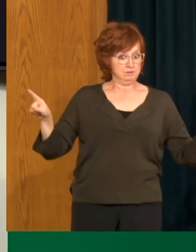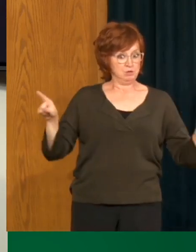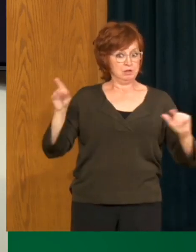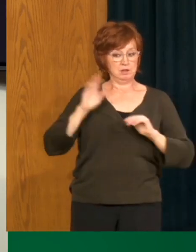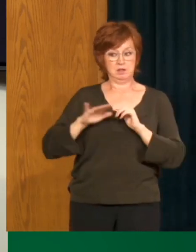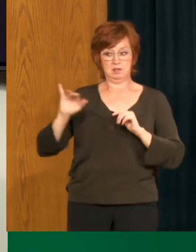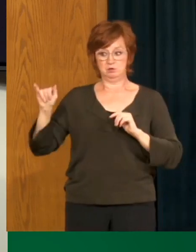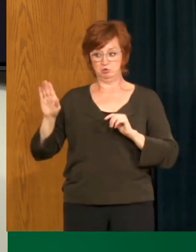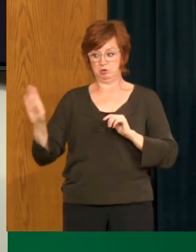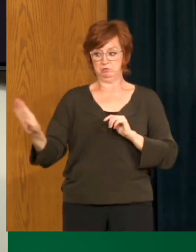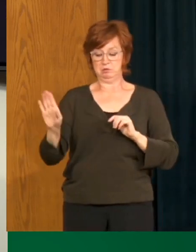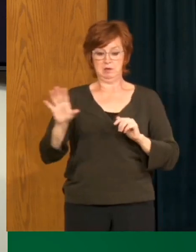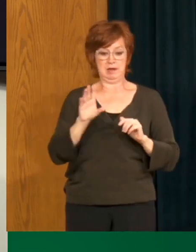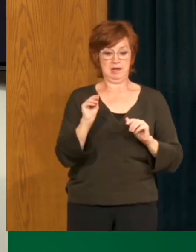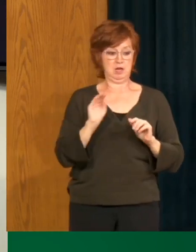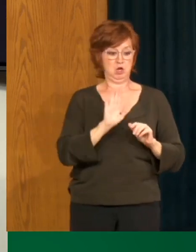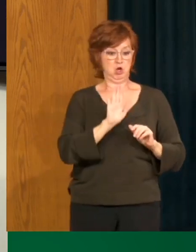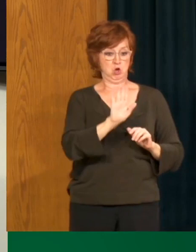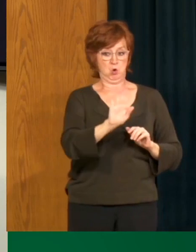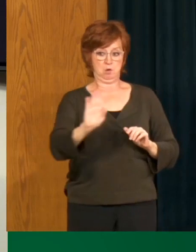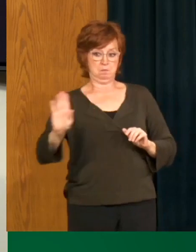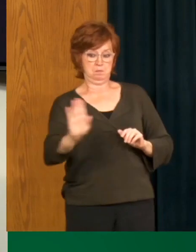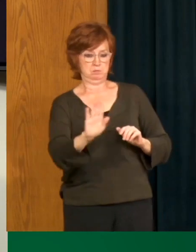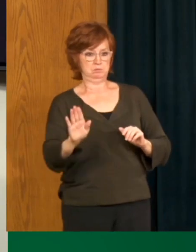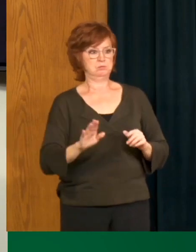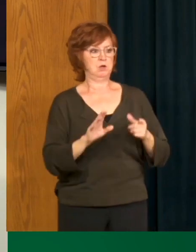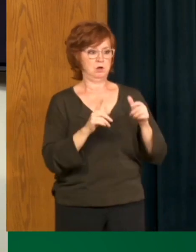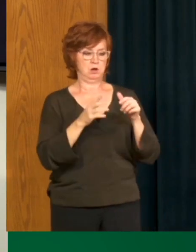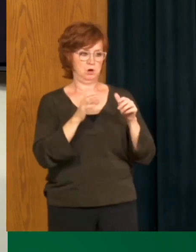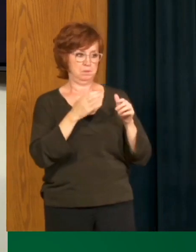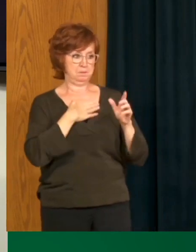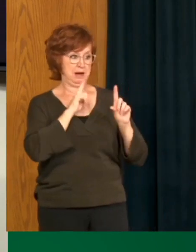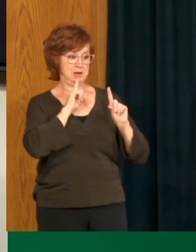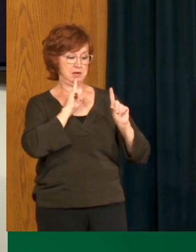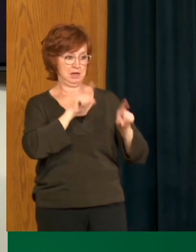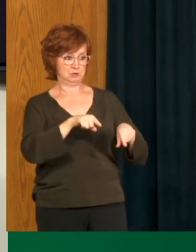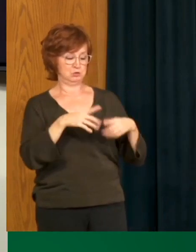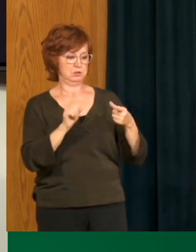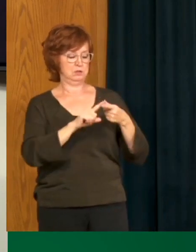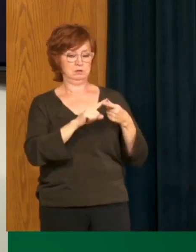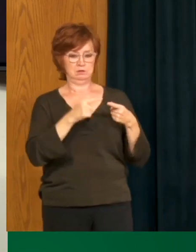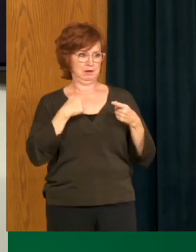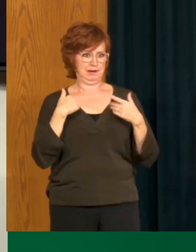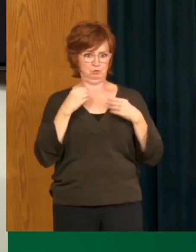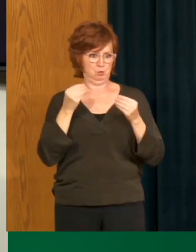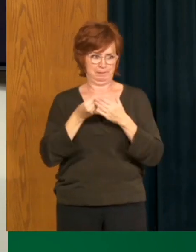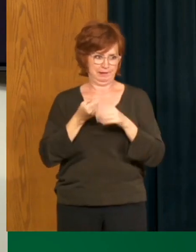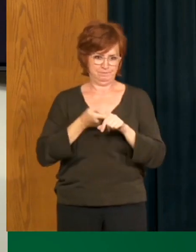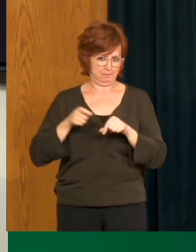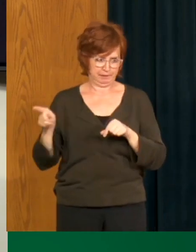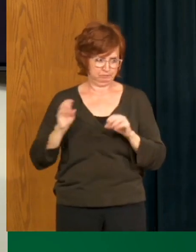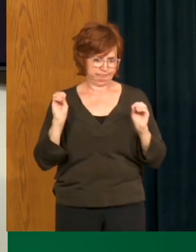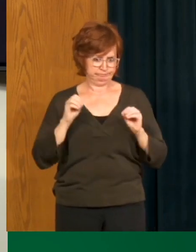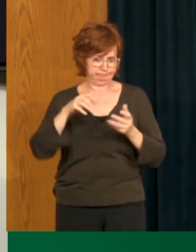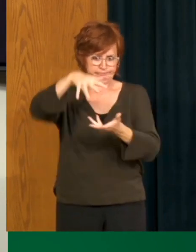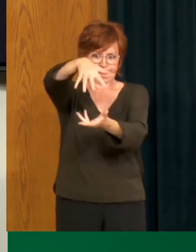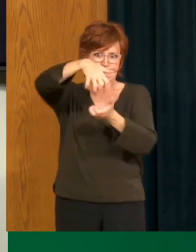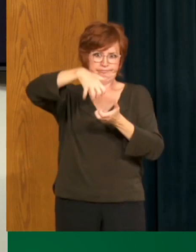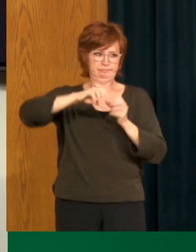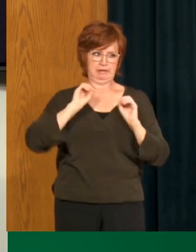is different from the Prime Minister? Well, one, I didn't receive any money. Two, I approached our conflict of interest commissioner immediately